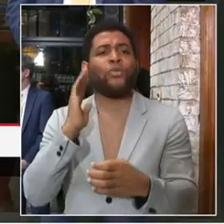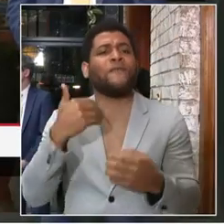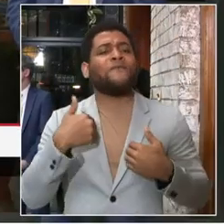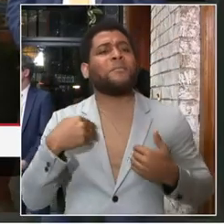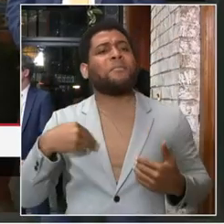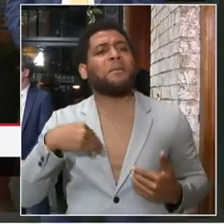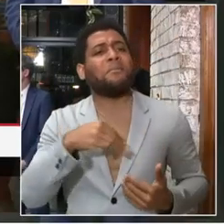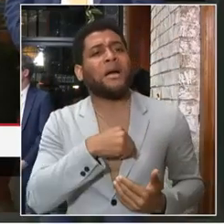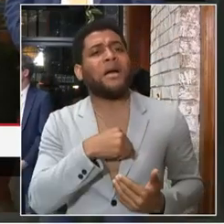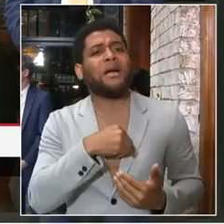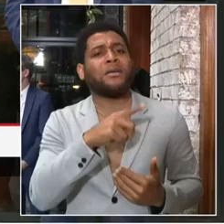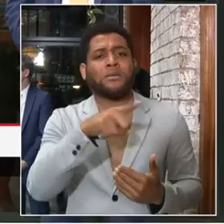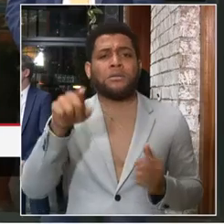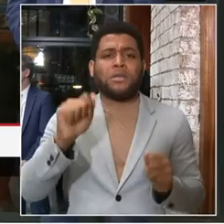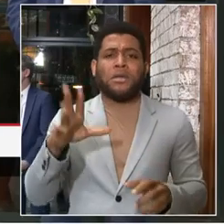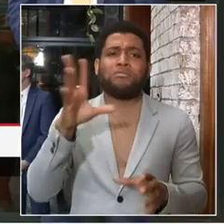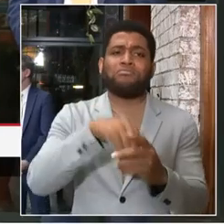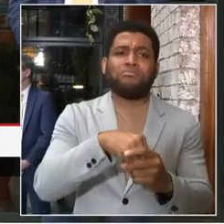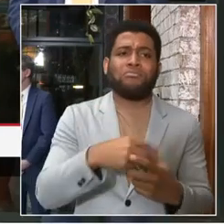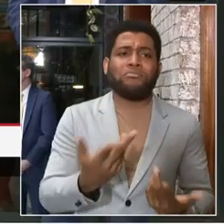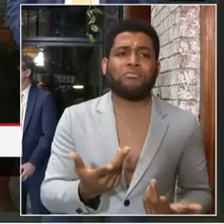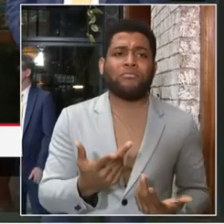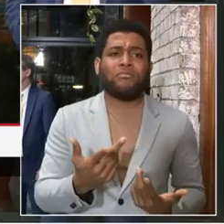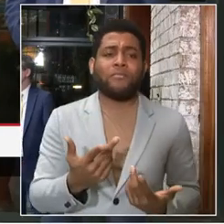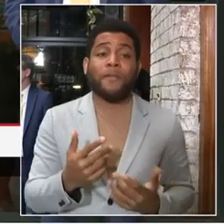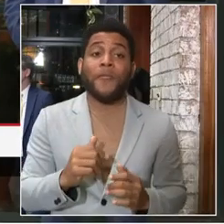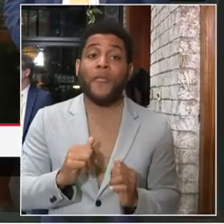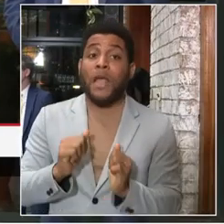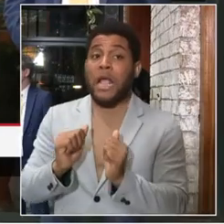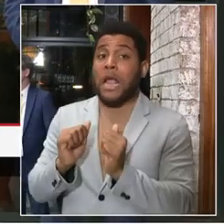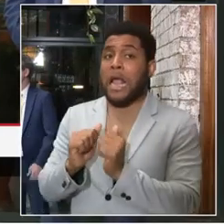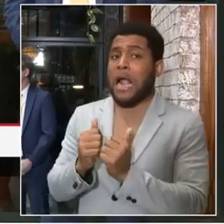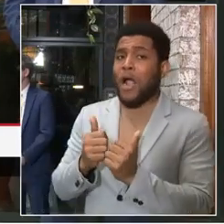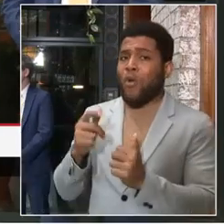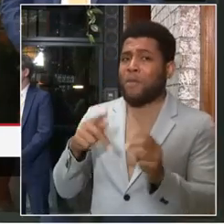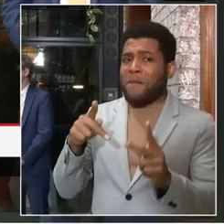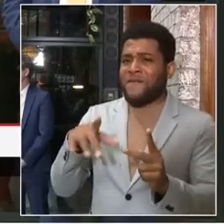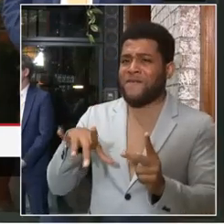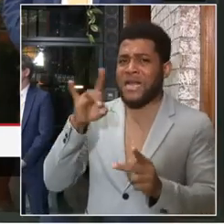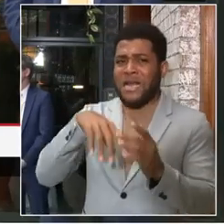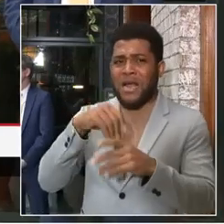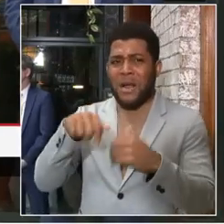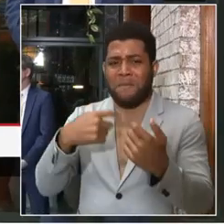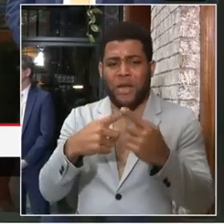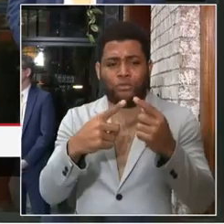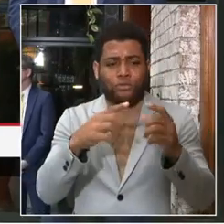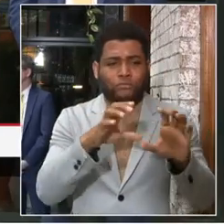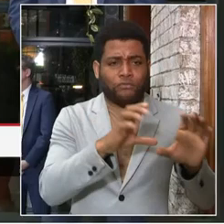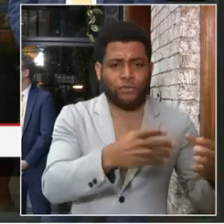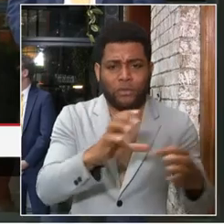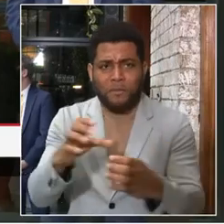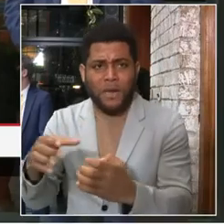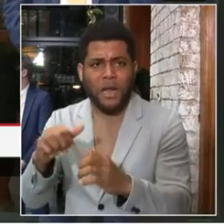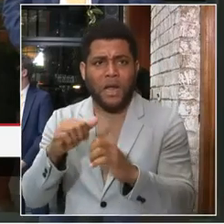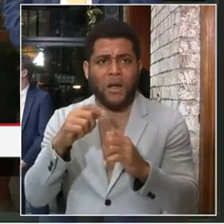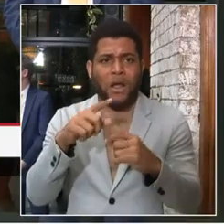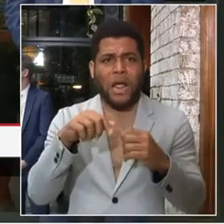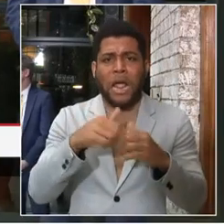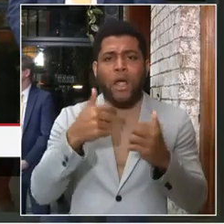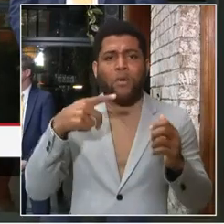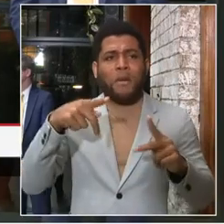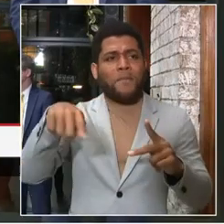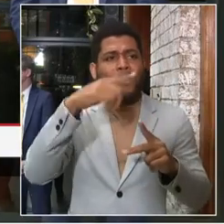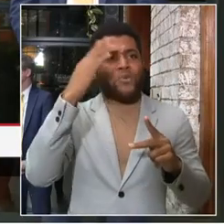can participate. How does one find out about the composition of the subgroups, and how does one find out about their meeting schedule? We'll post